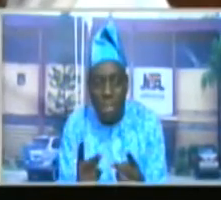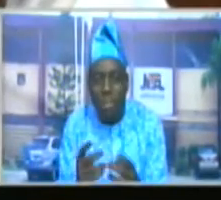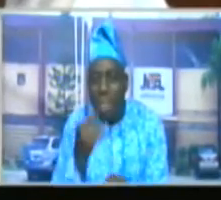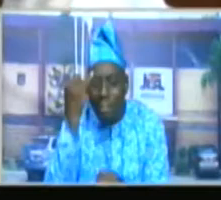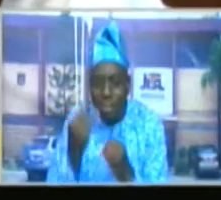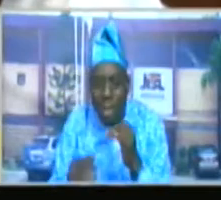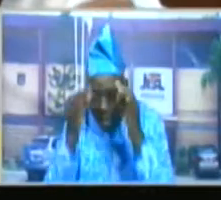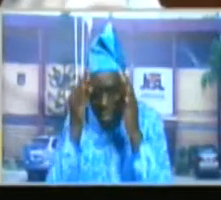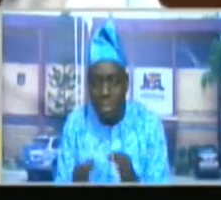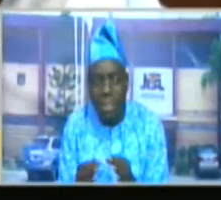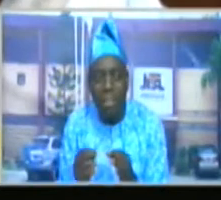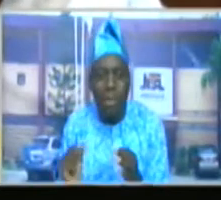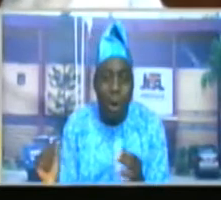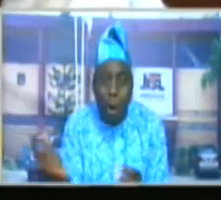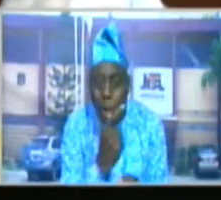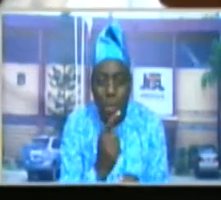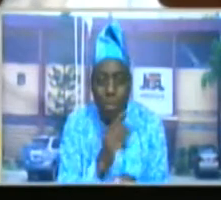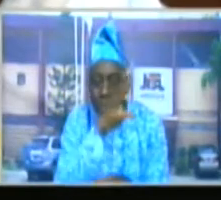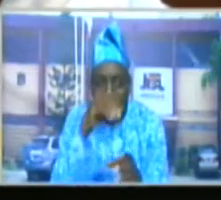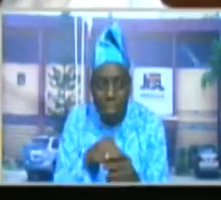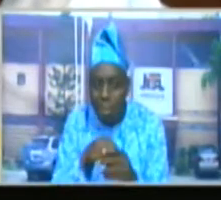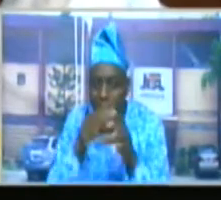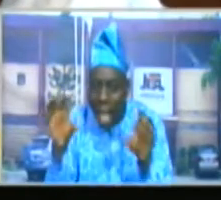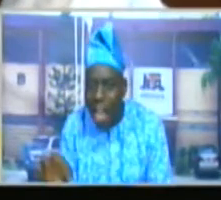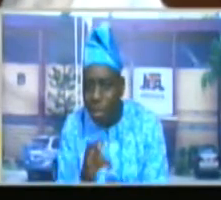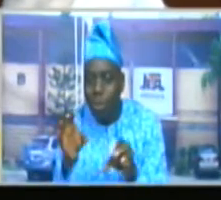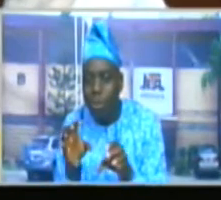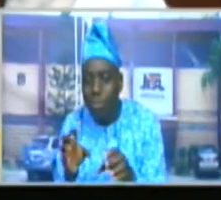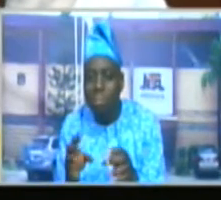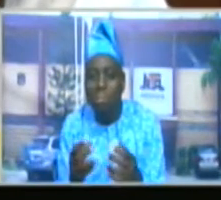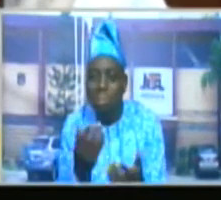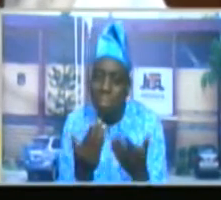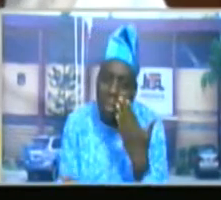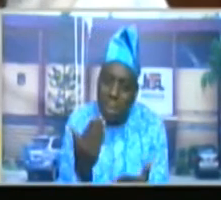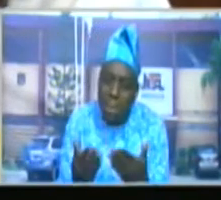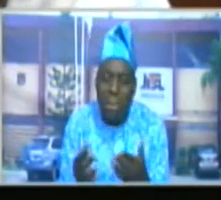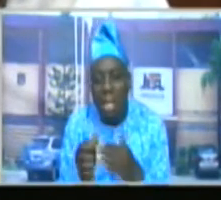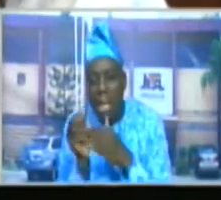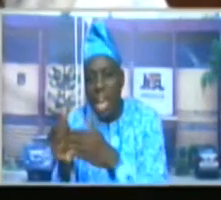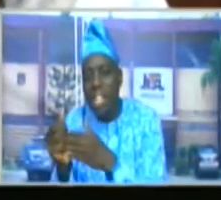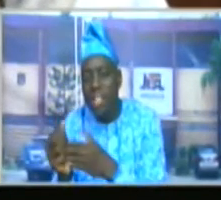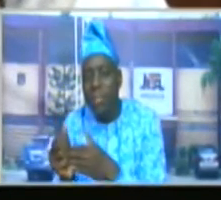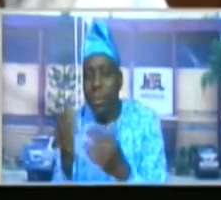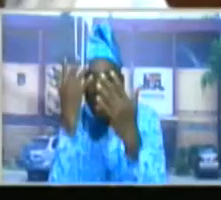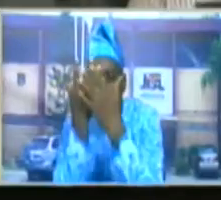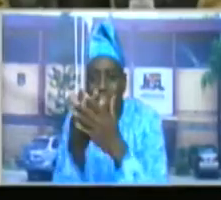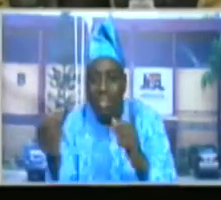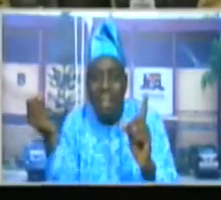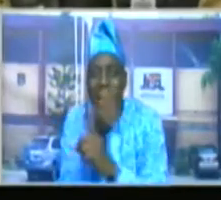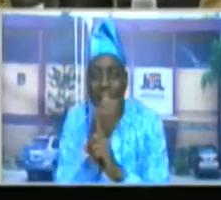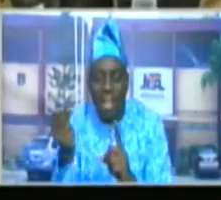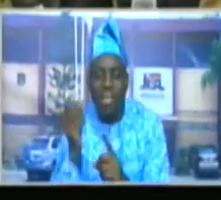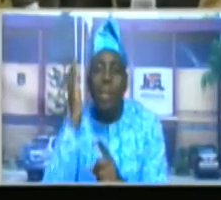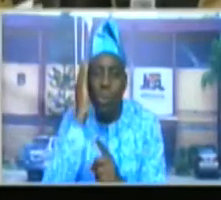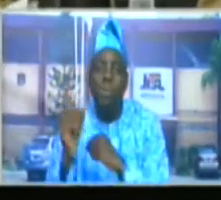those whose action or inaction led to that unfortunate incident. The